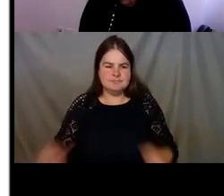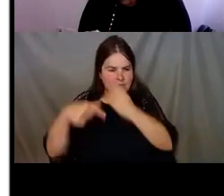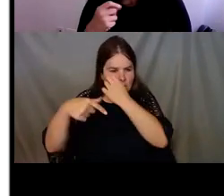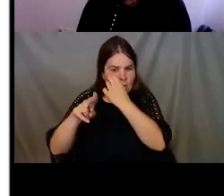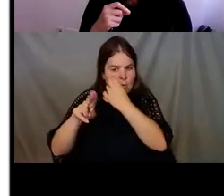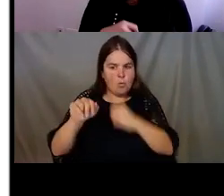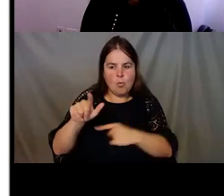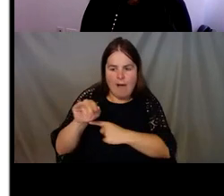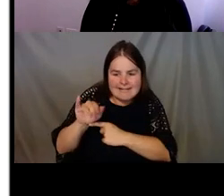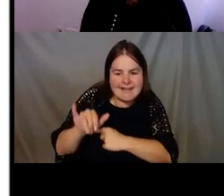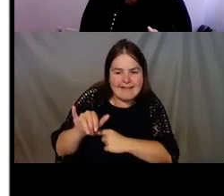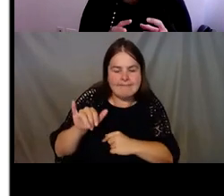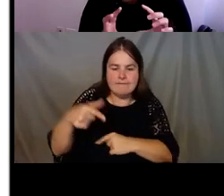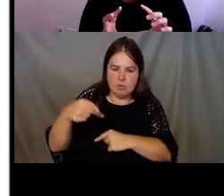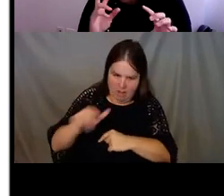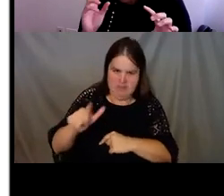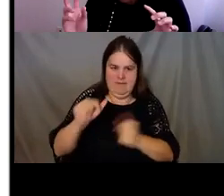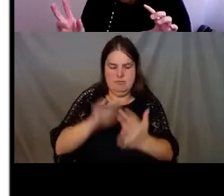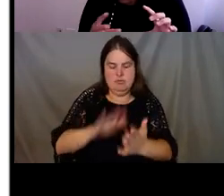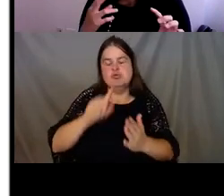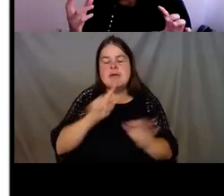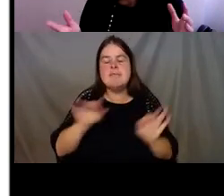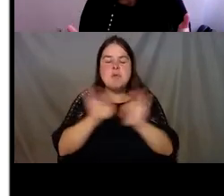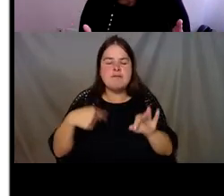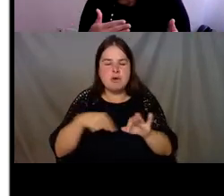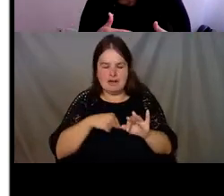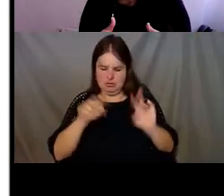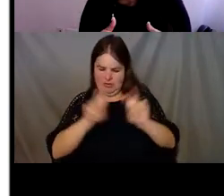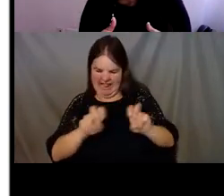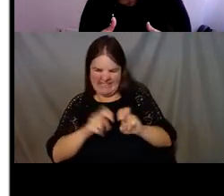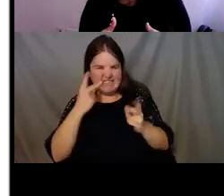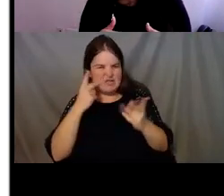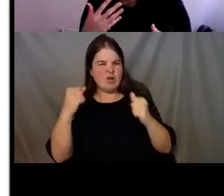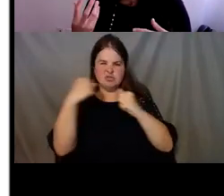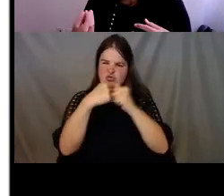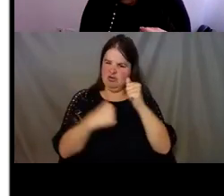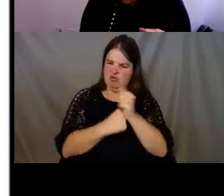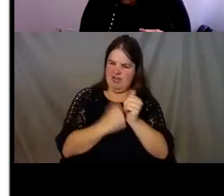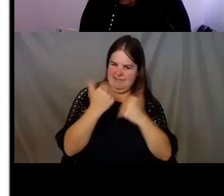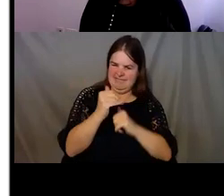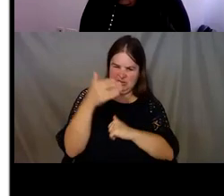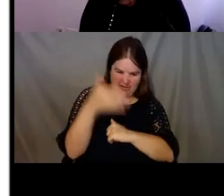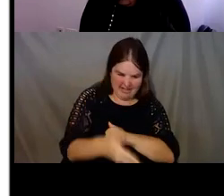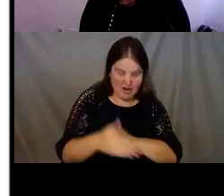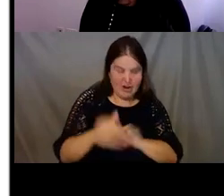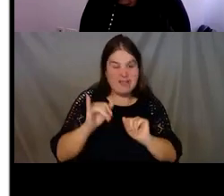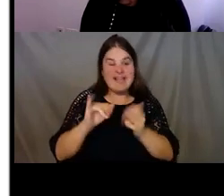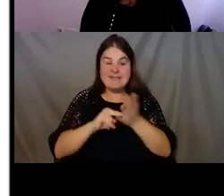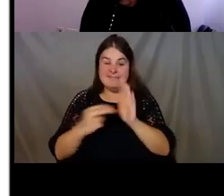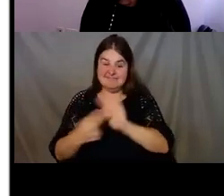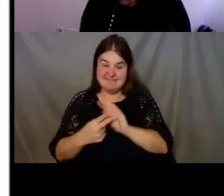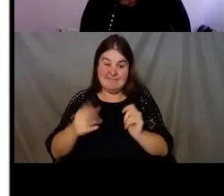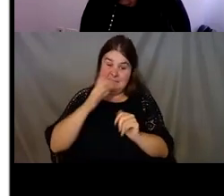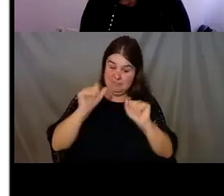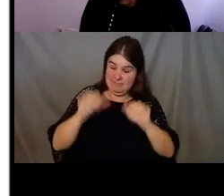in order for us to identify, you know, what structural limitations were in place that could have constrained mothers' ability to have